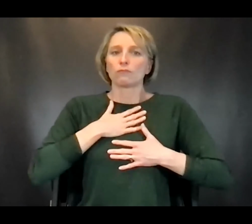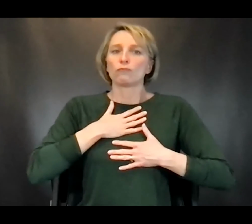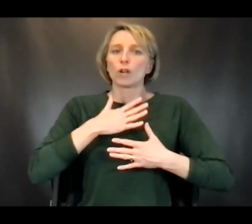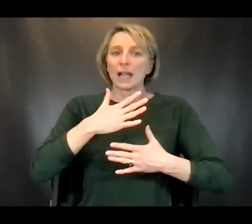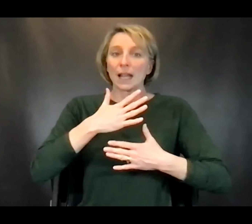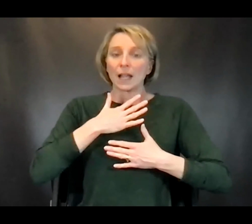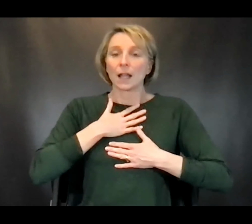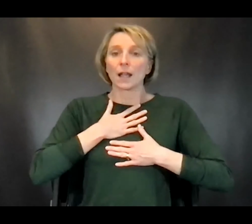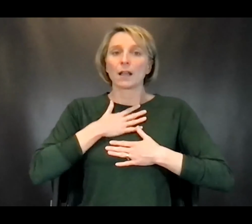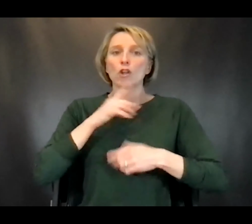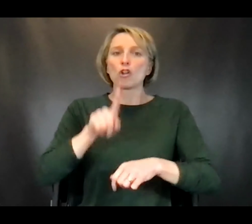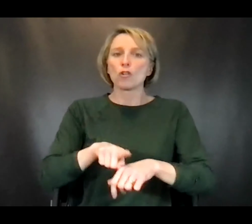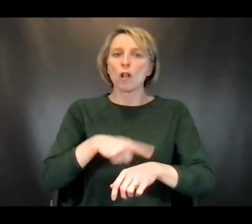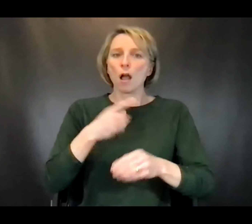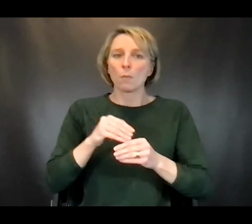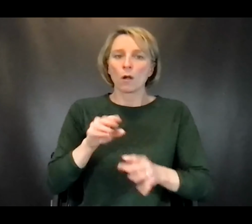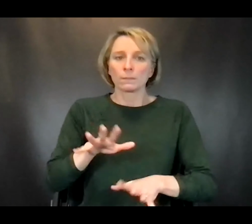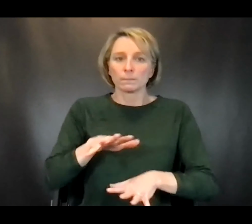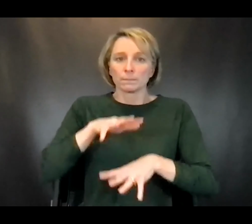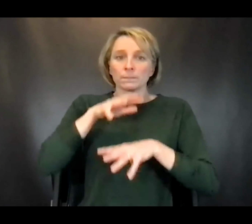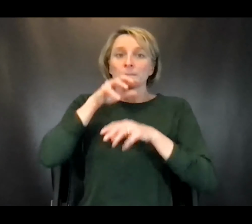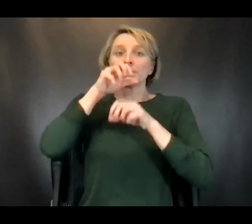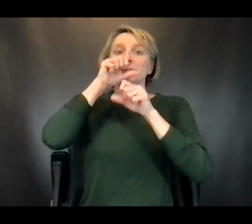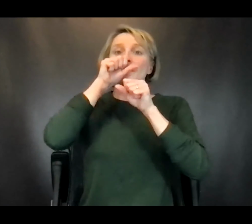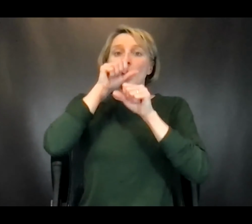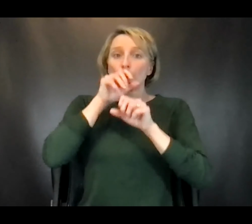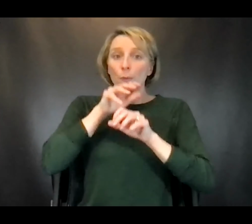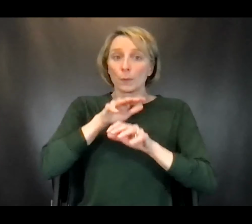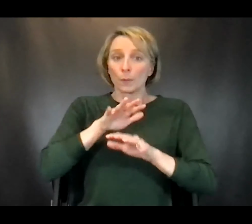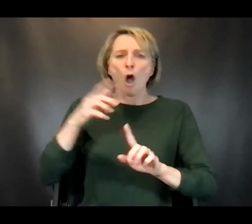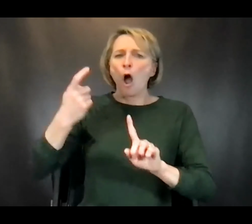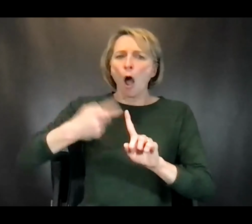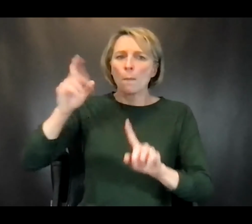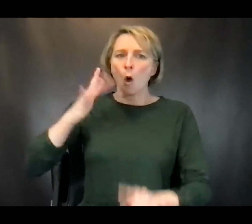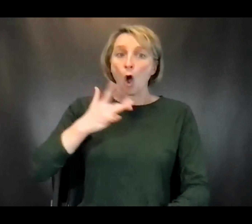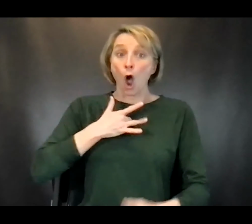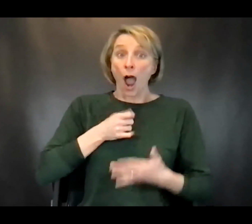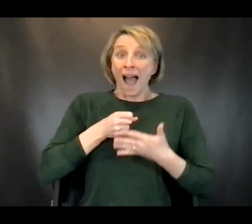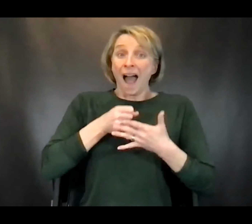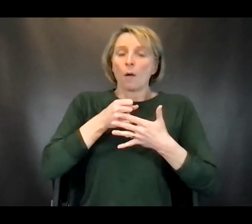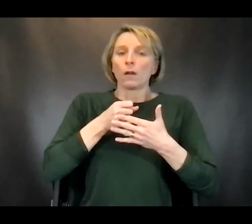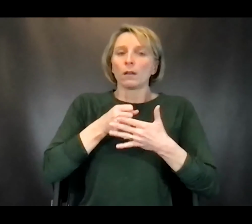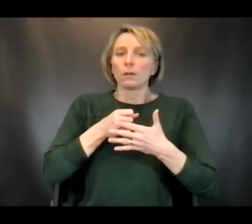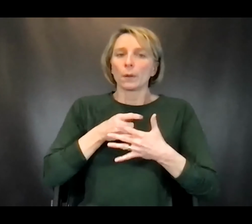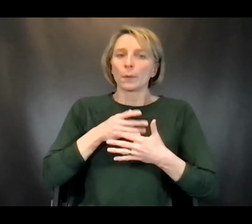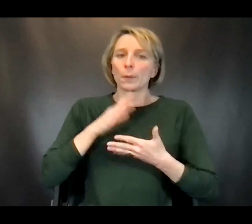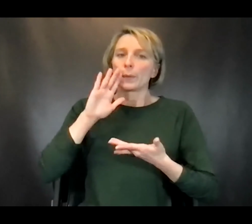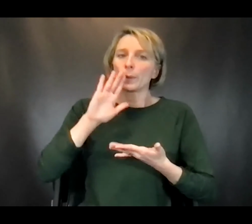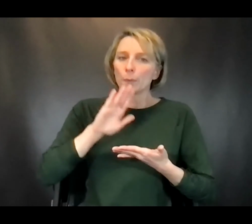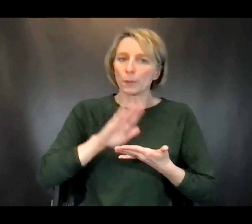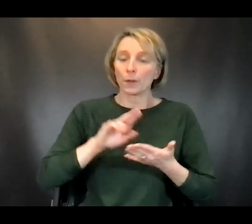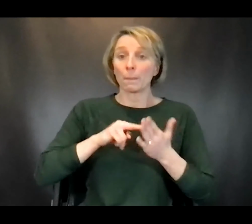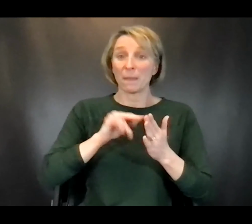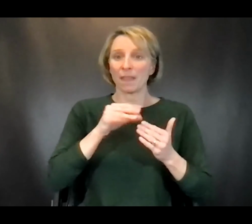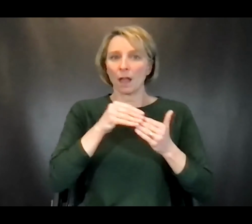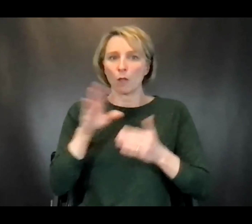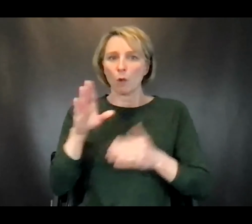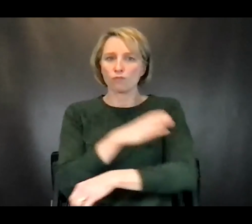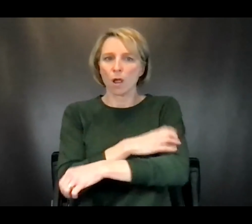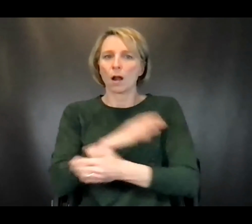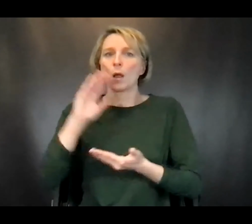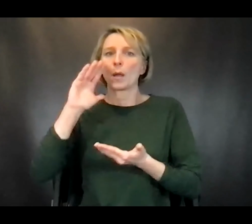exhale, we'll automatically bring the heart rate down, which will automatically bring the blood pressure down and will help